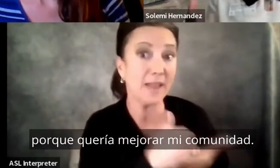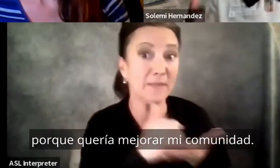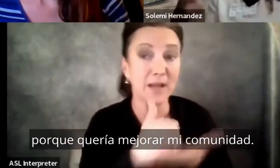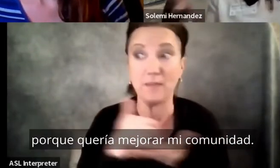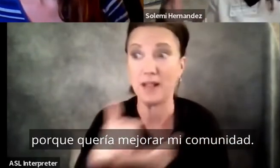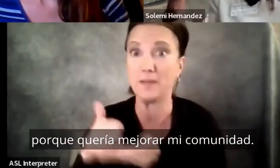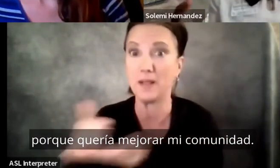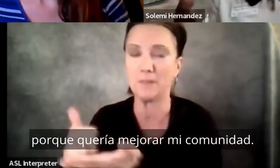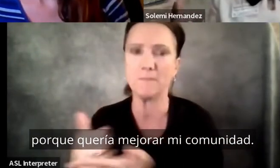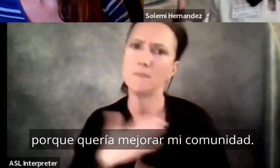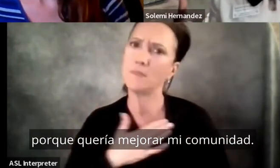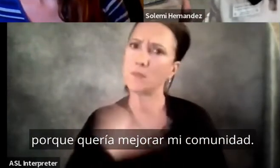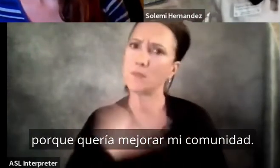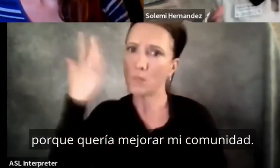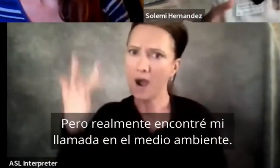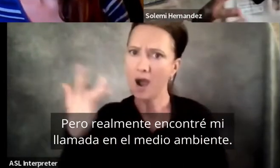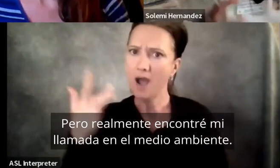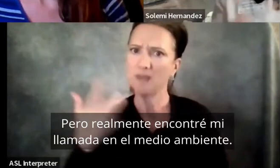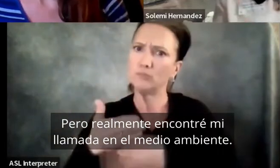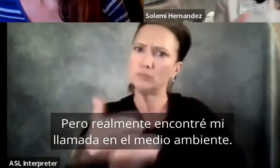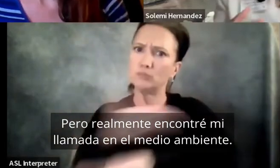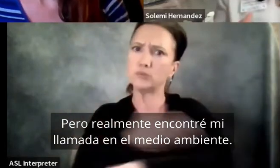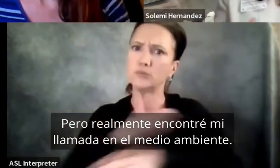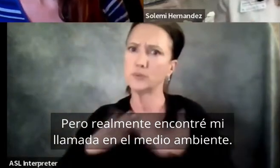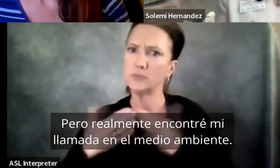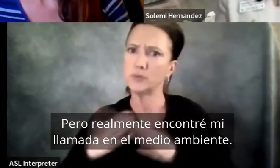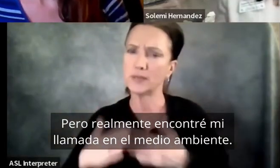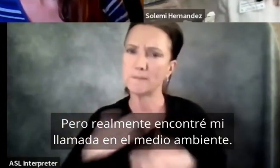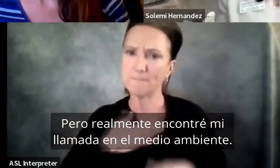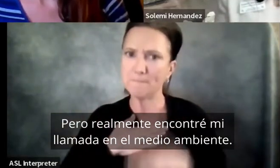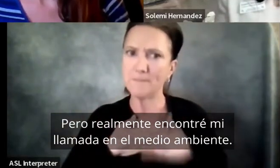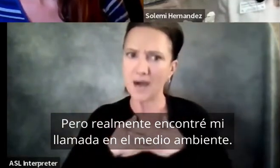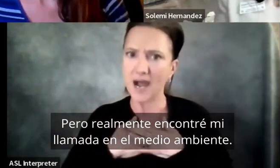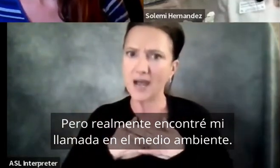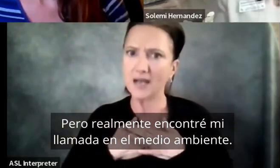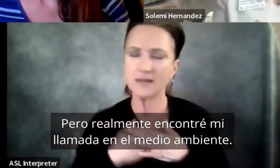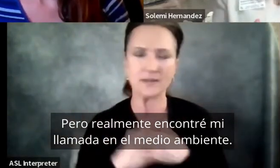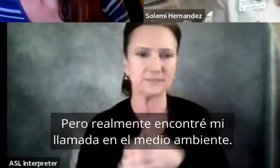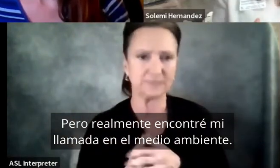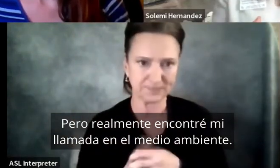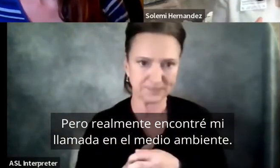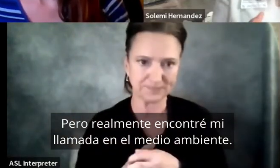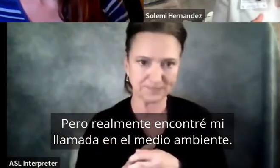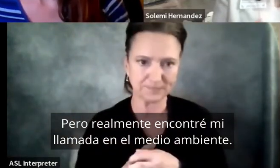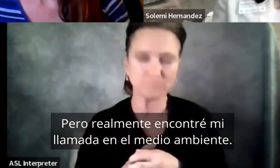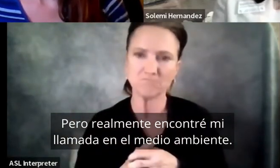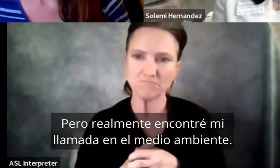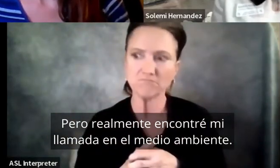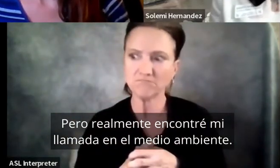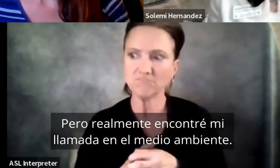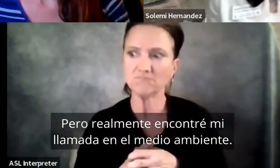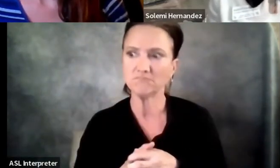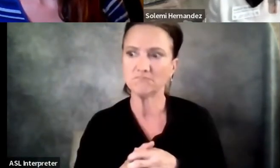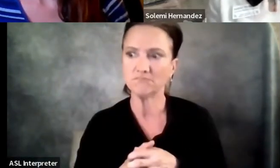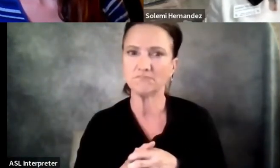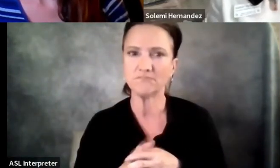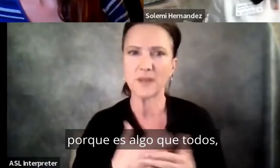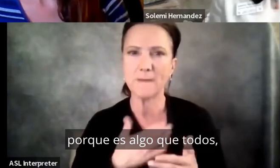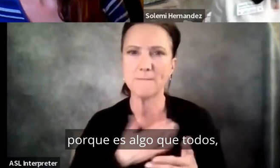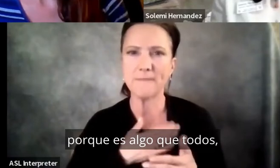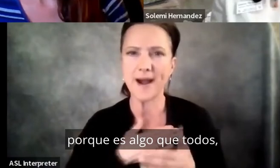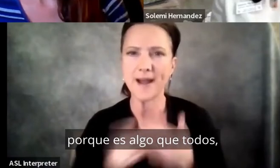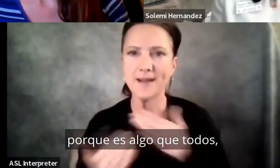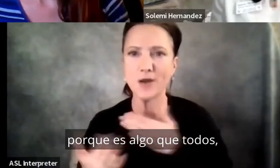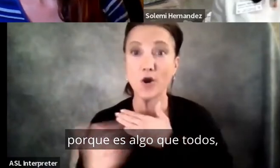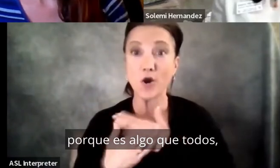wanted to make my community better. But I really found my call in the environment,